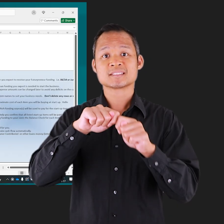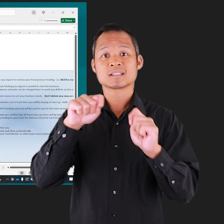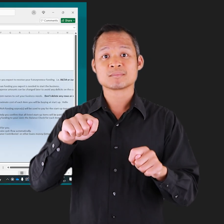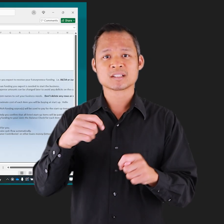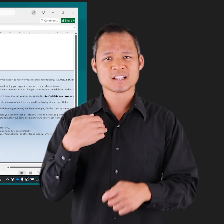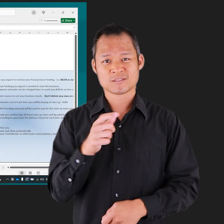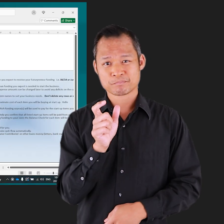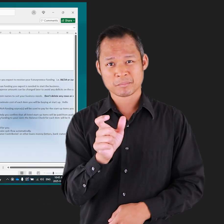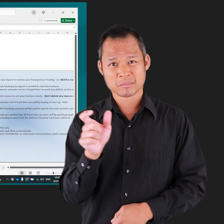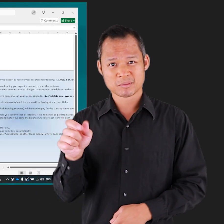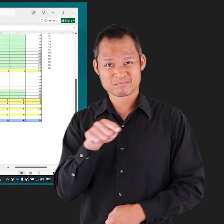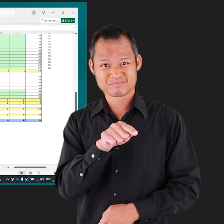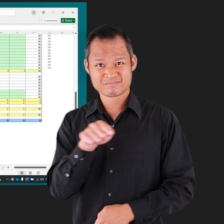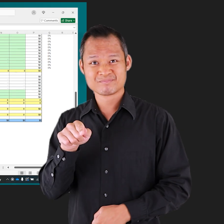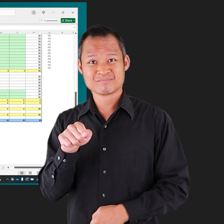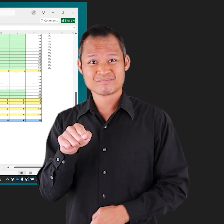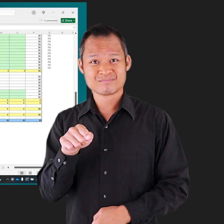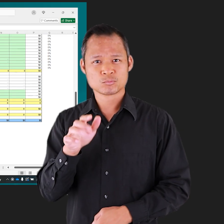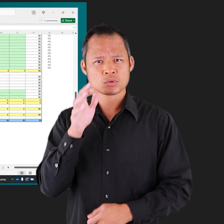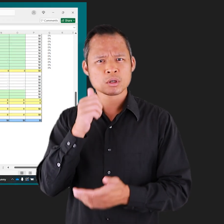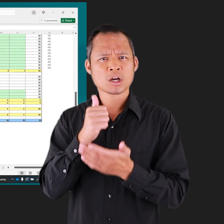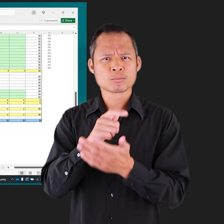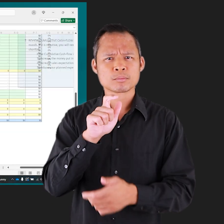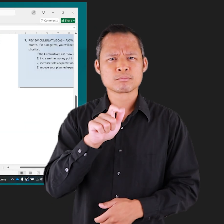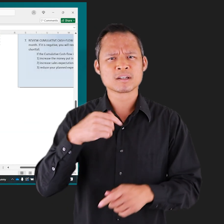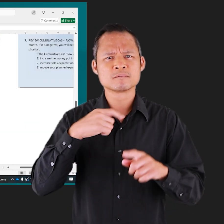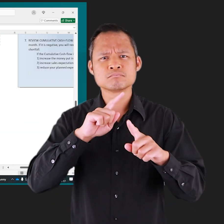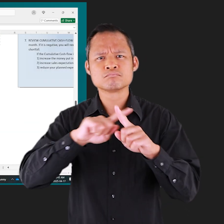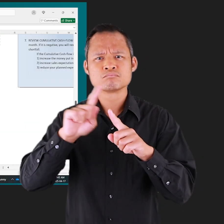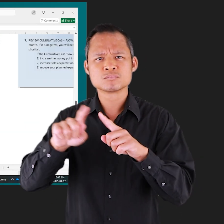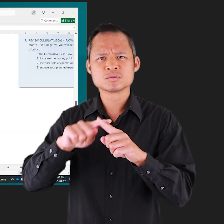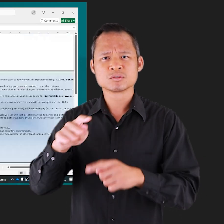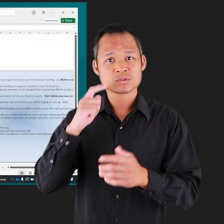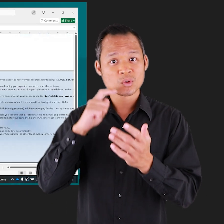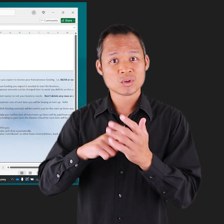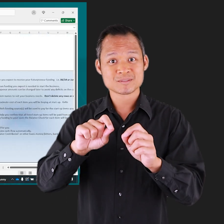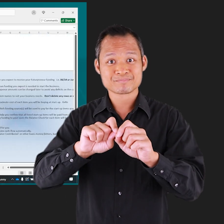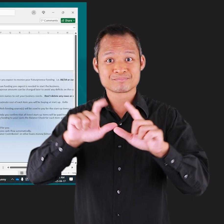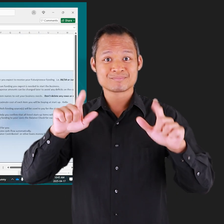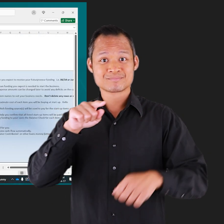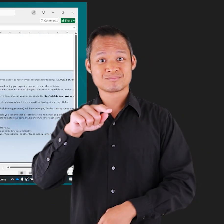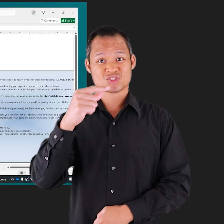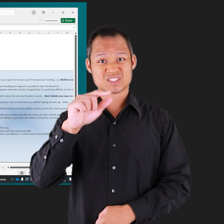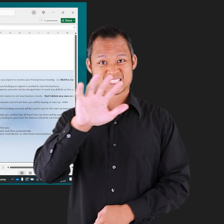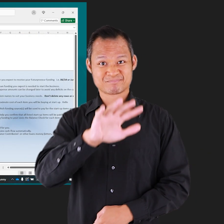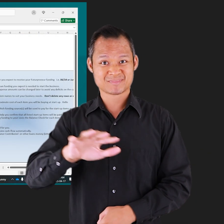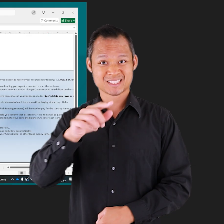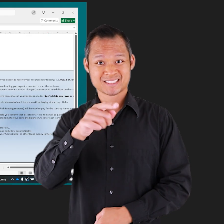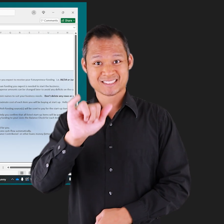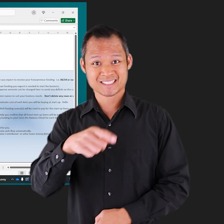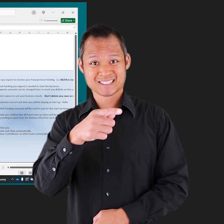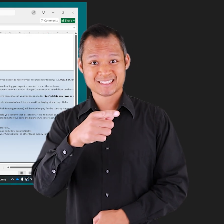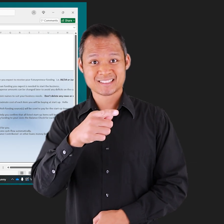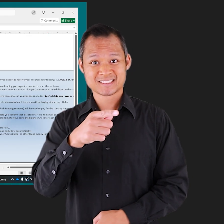bottom, and these tabs help you navigate the different sections. Once you open them, you will see these green shades. In the green shade spaces, you